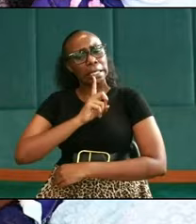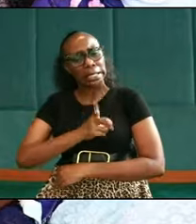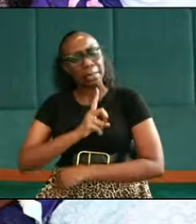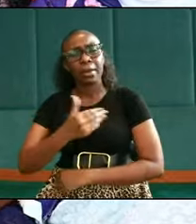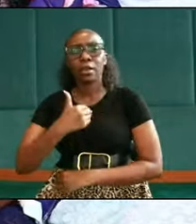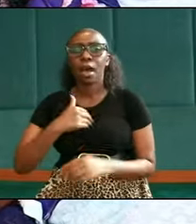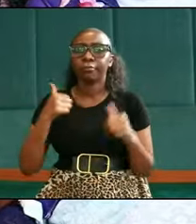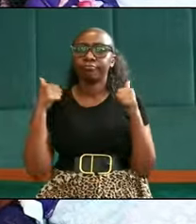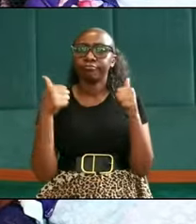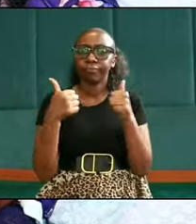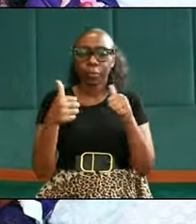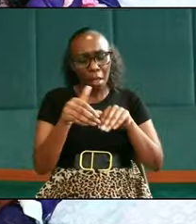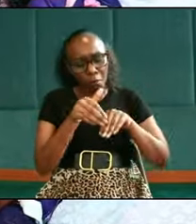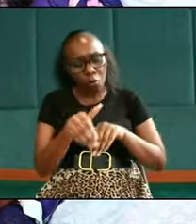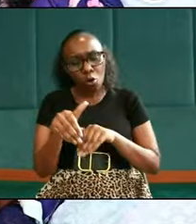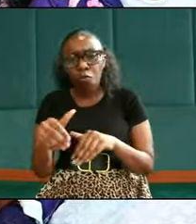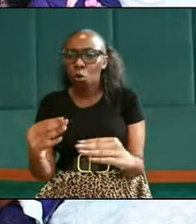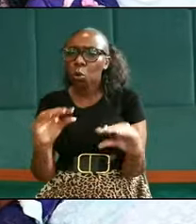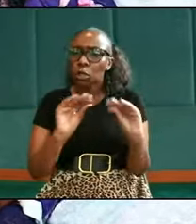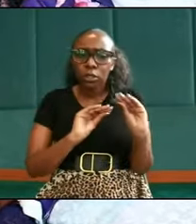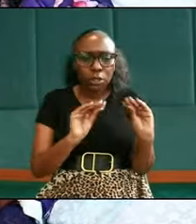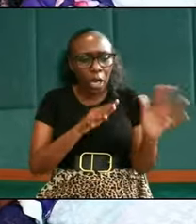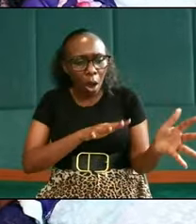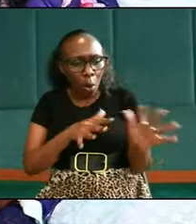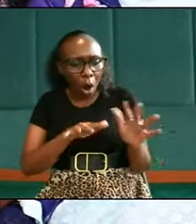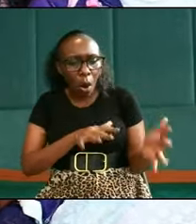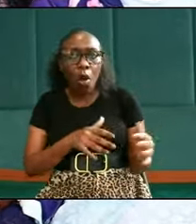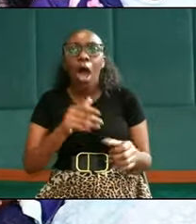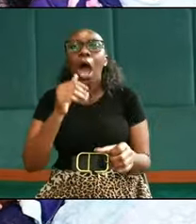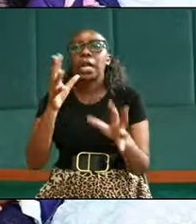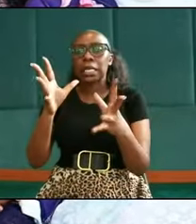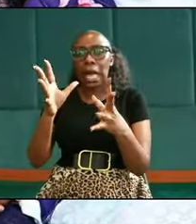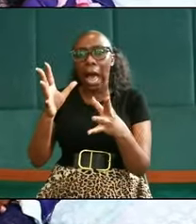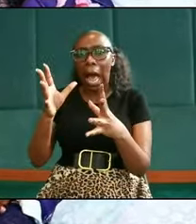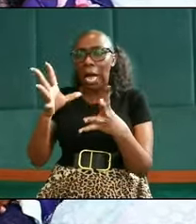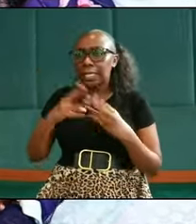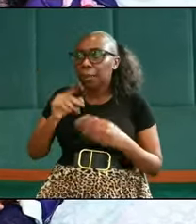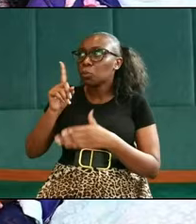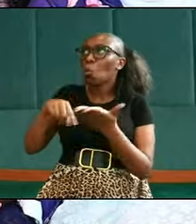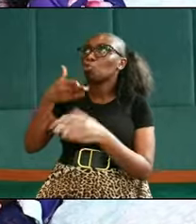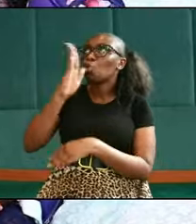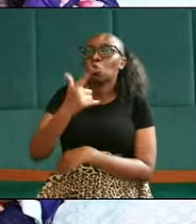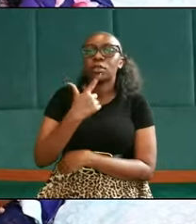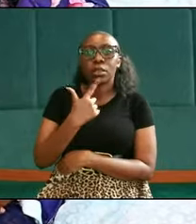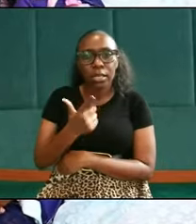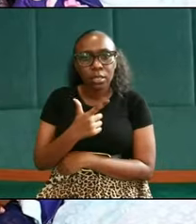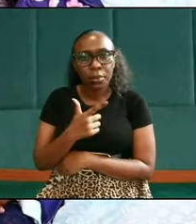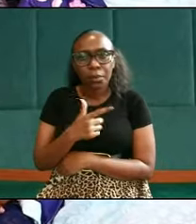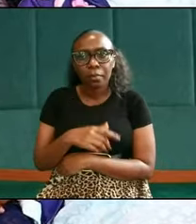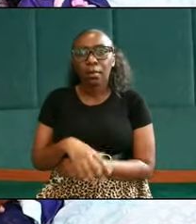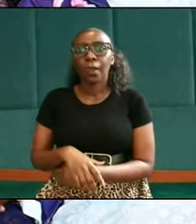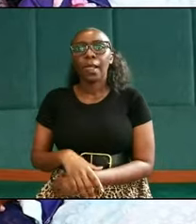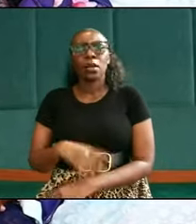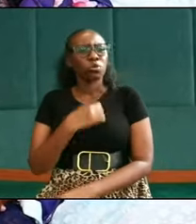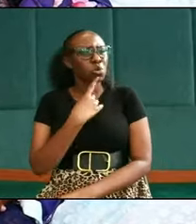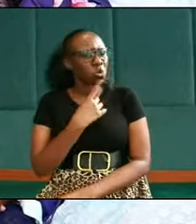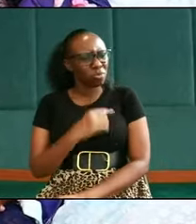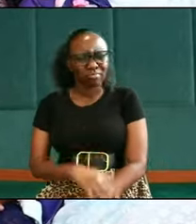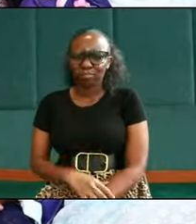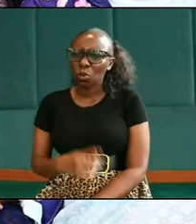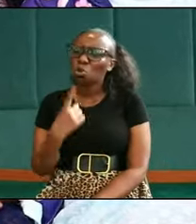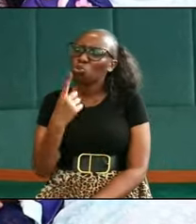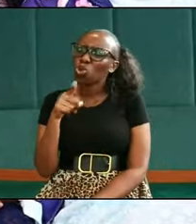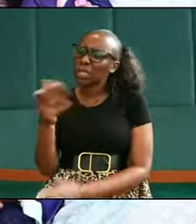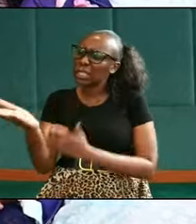his teachings and do things that he wants us to do. He looked at that man and he told him, I knew you are a hard